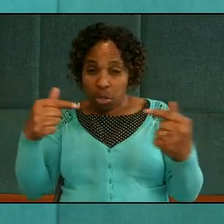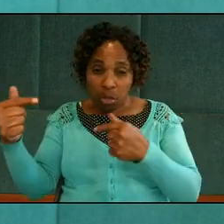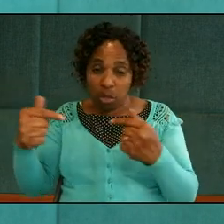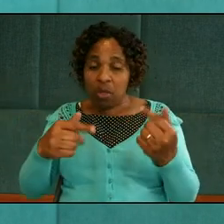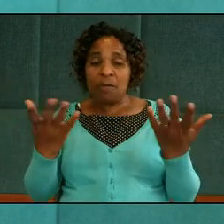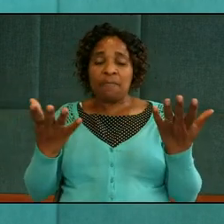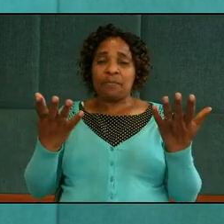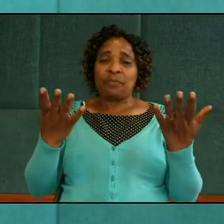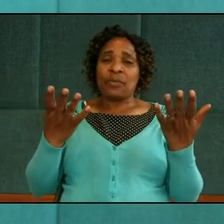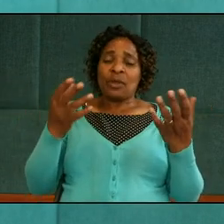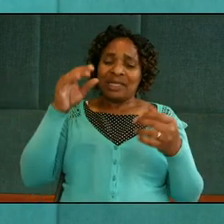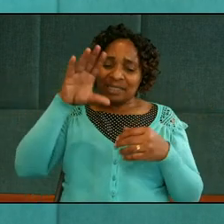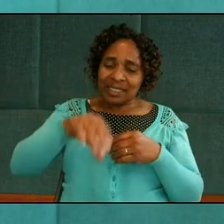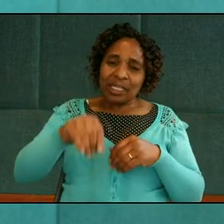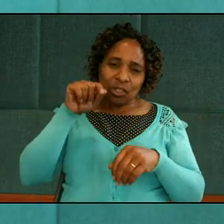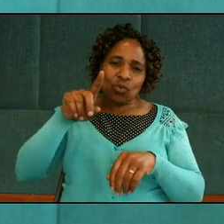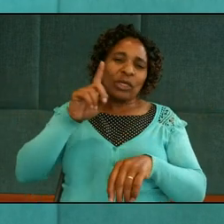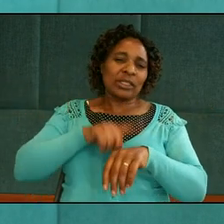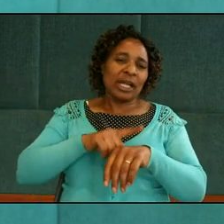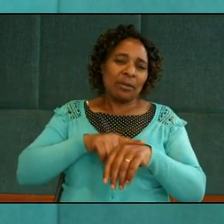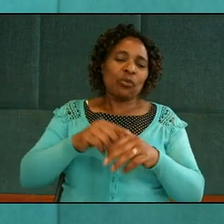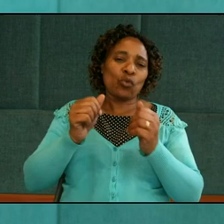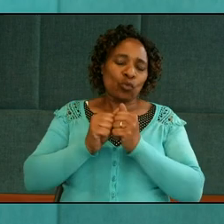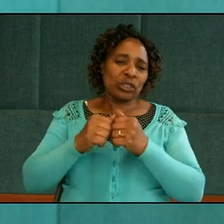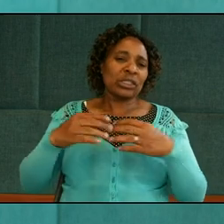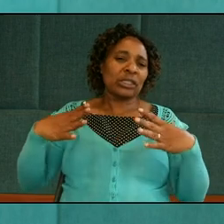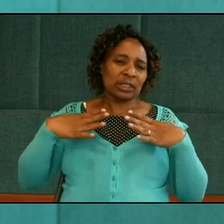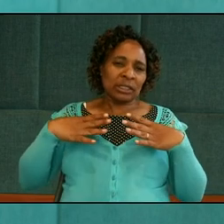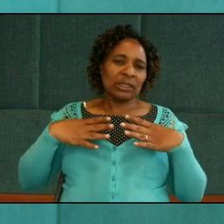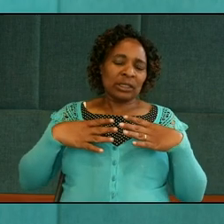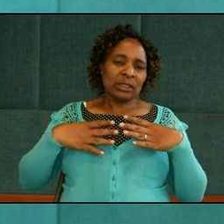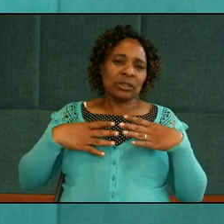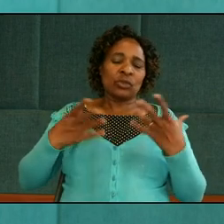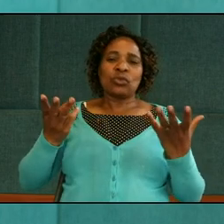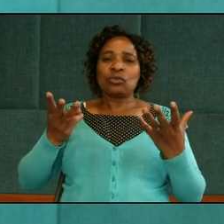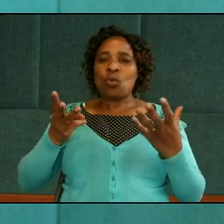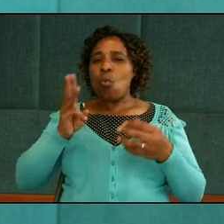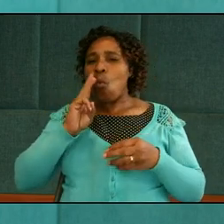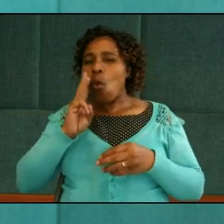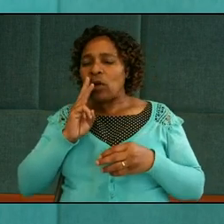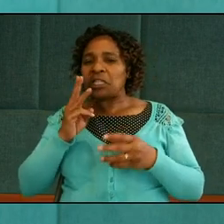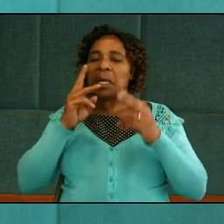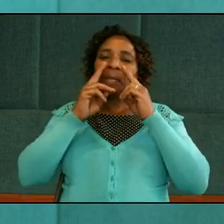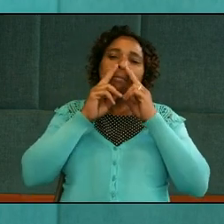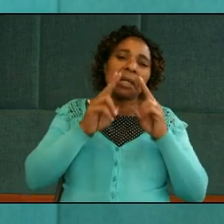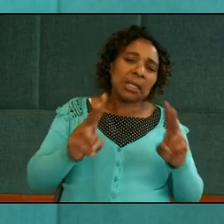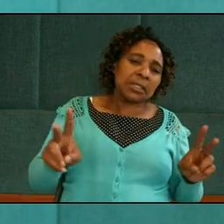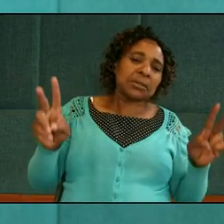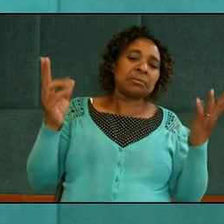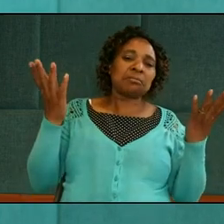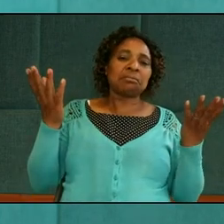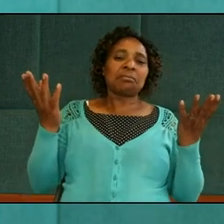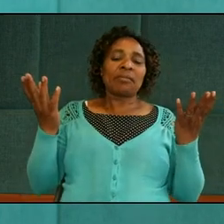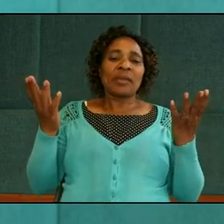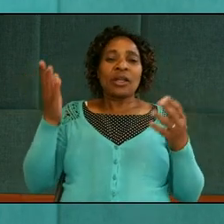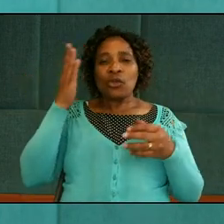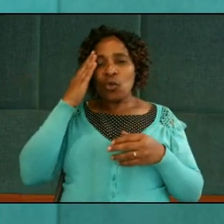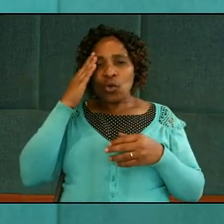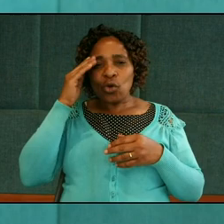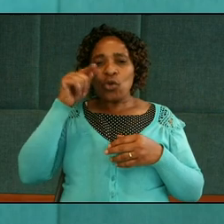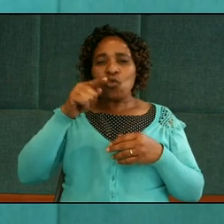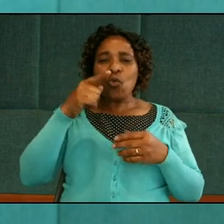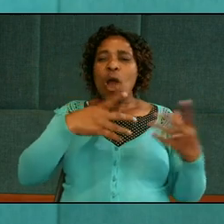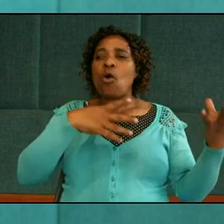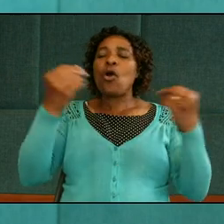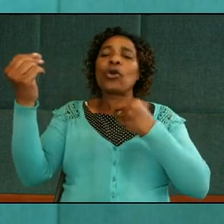you take your time and the luxury to drink the water in peace, knowing you're headed